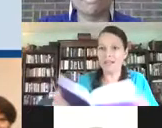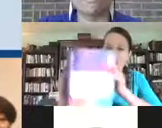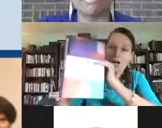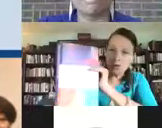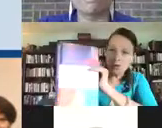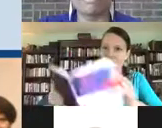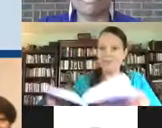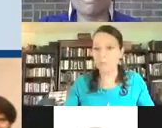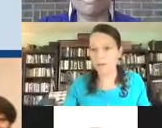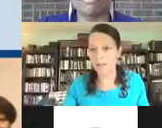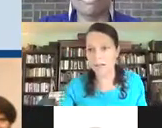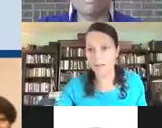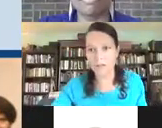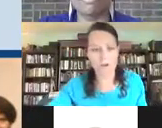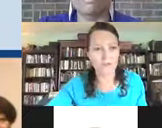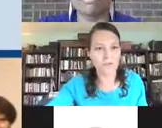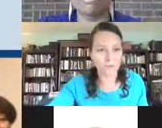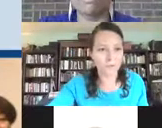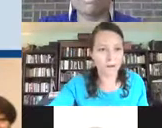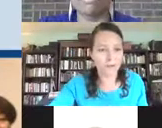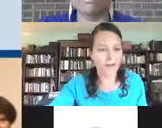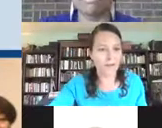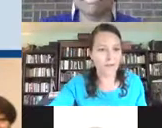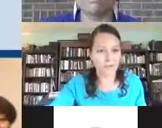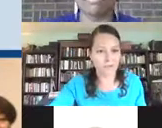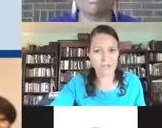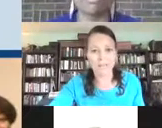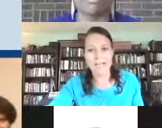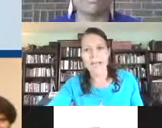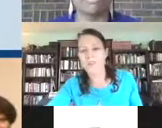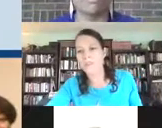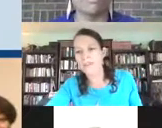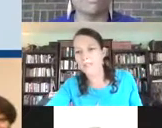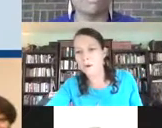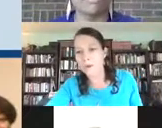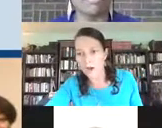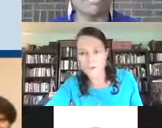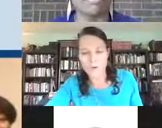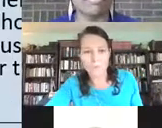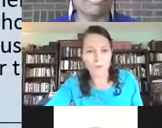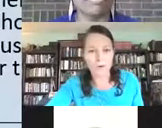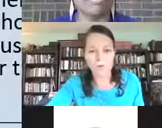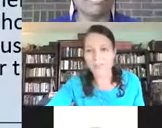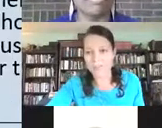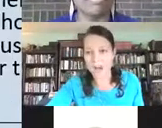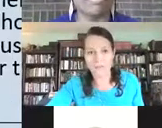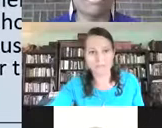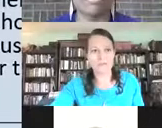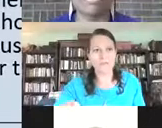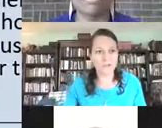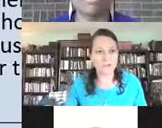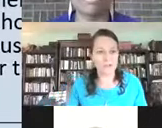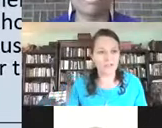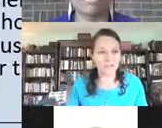that culminate this book, Dr. Hall's new areas of research. And then we also, moving forward with the Ethnographies